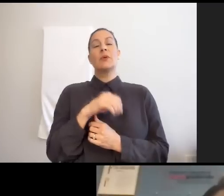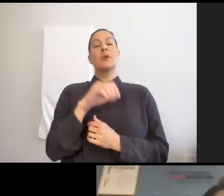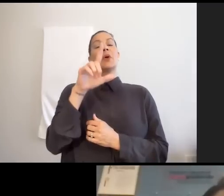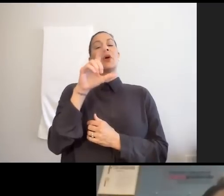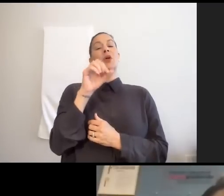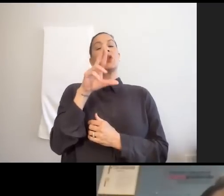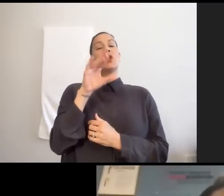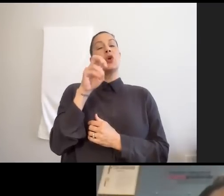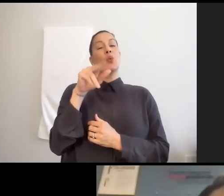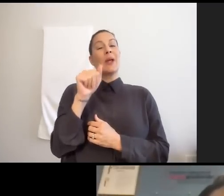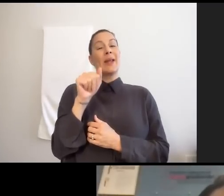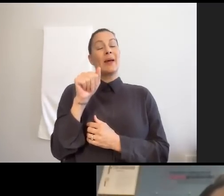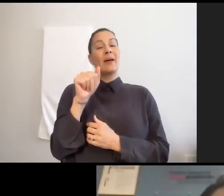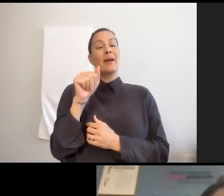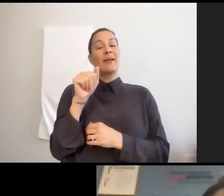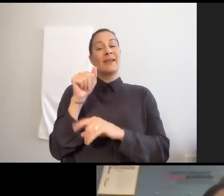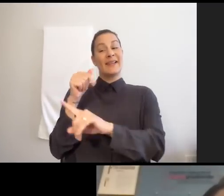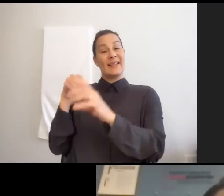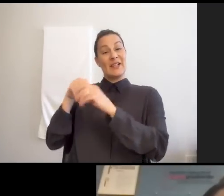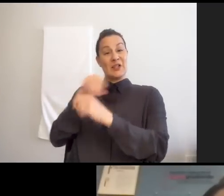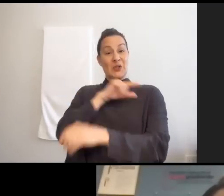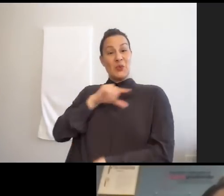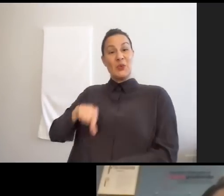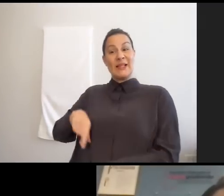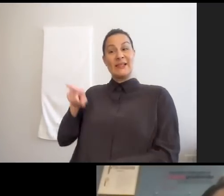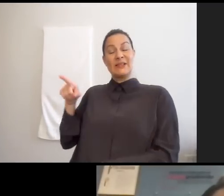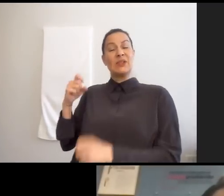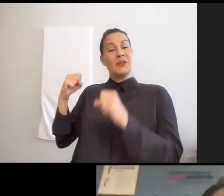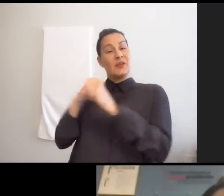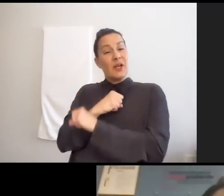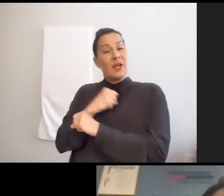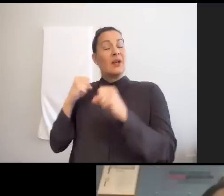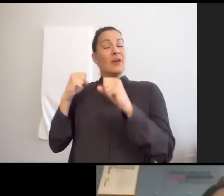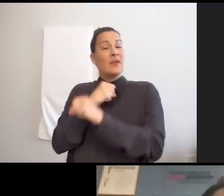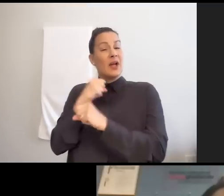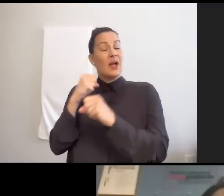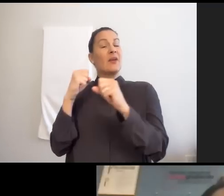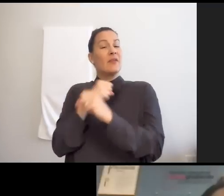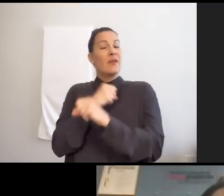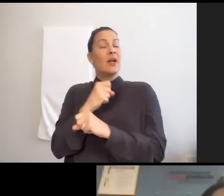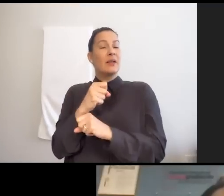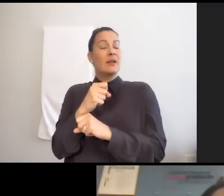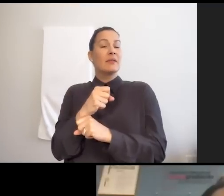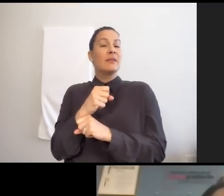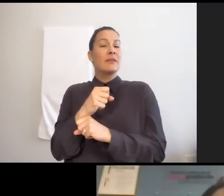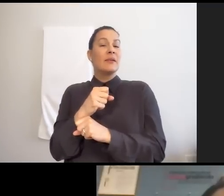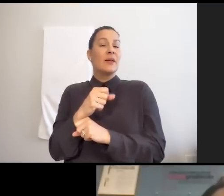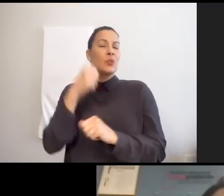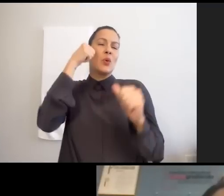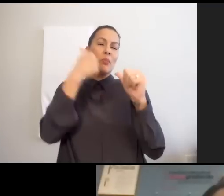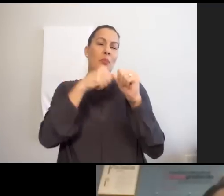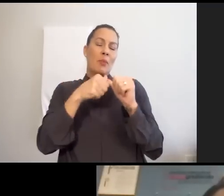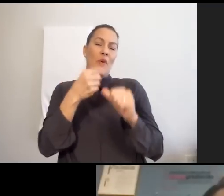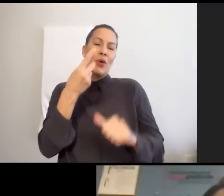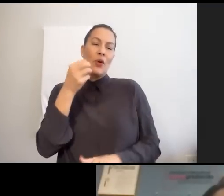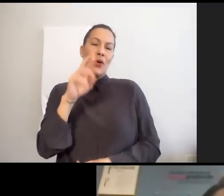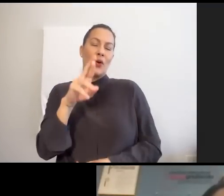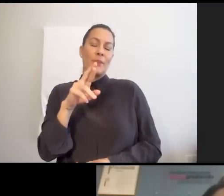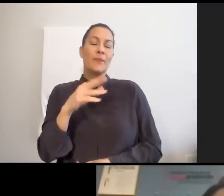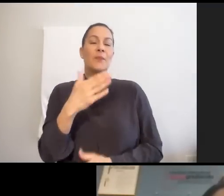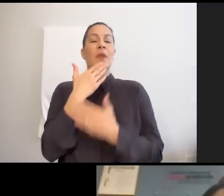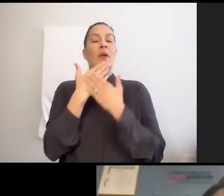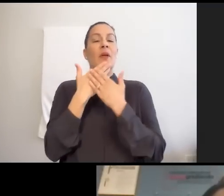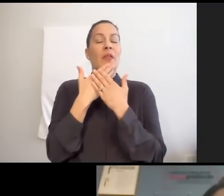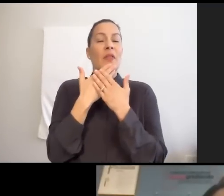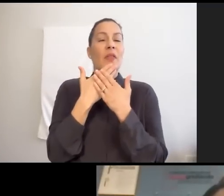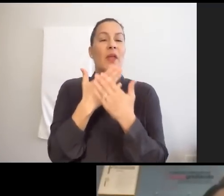that she fought for, and the fact that she was on the front lines of the battleground. Thank you so much for this space. Thank you for Lorena, for her